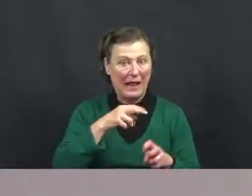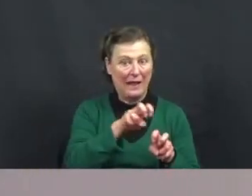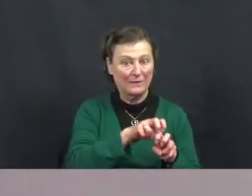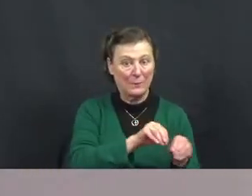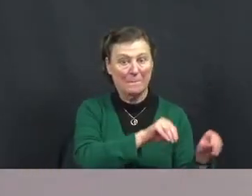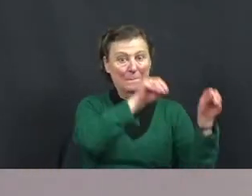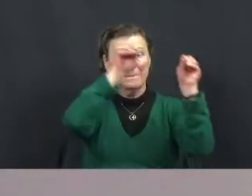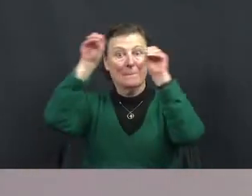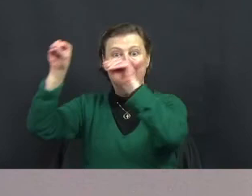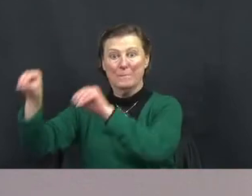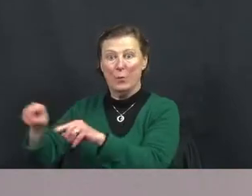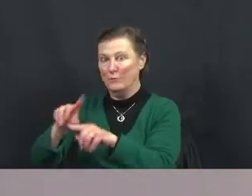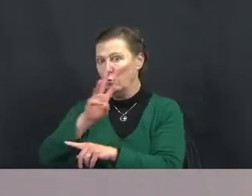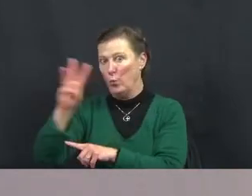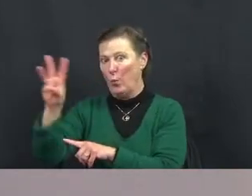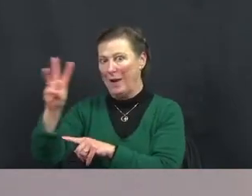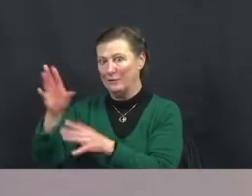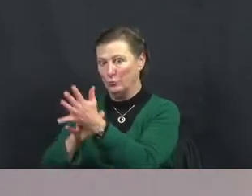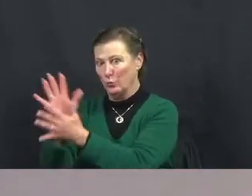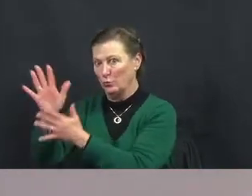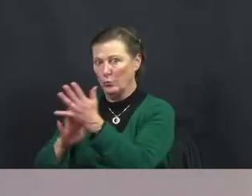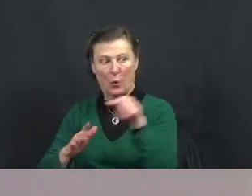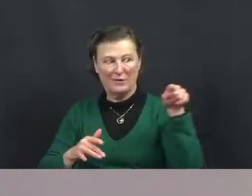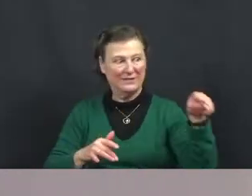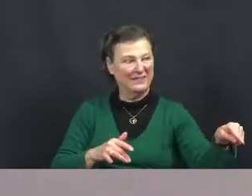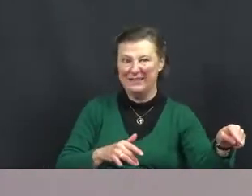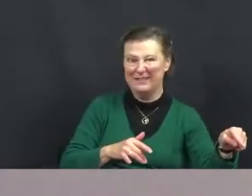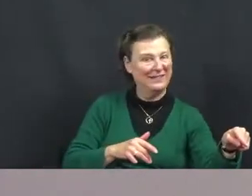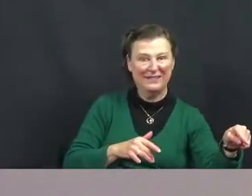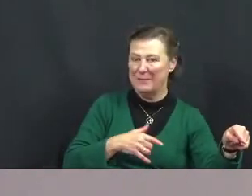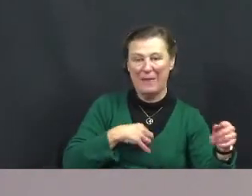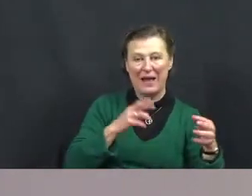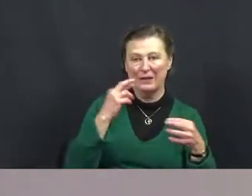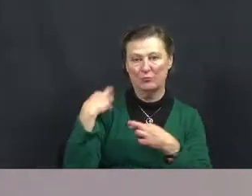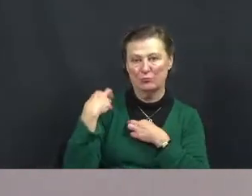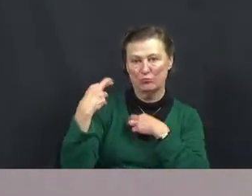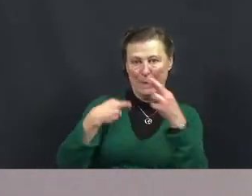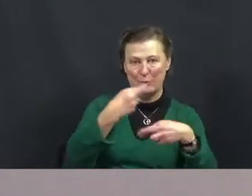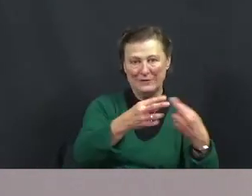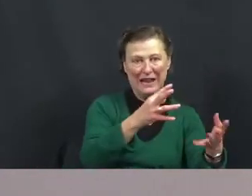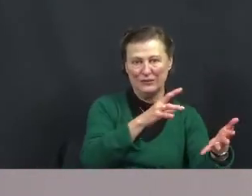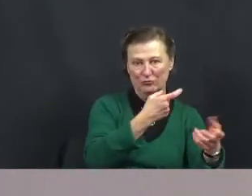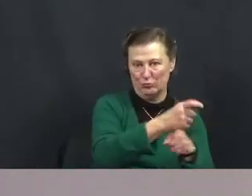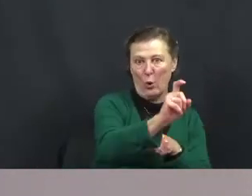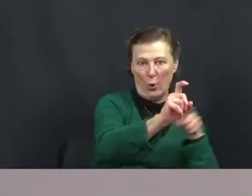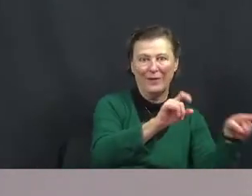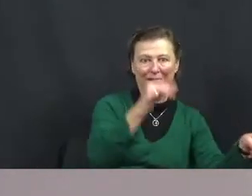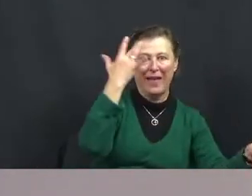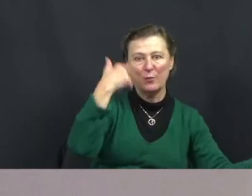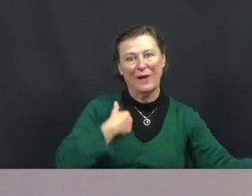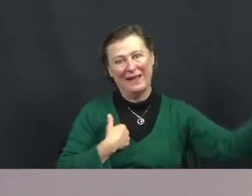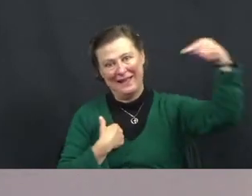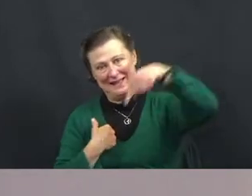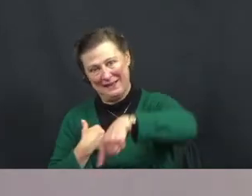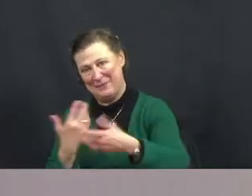West Coast because my reputation was ruined on the East Coast. So that's why I came out here.